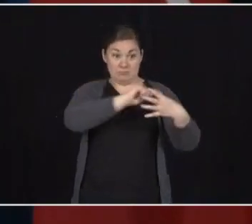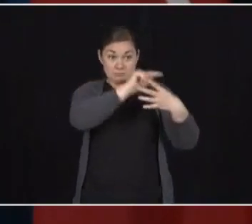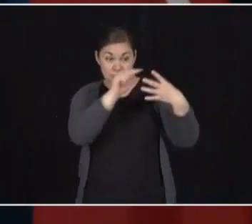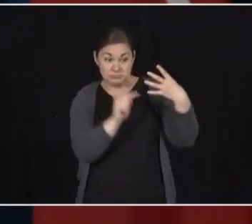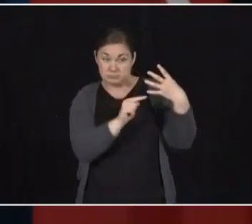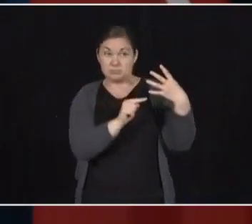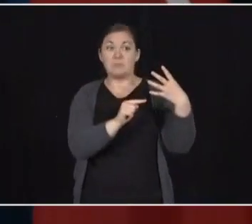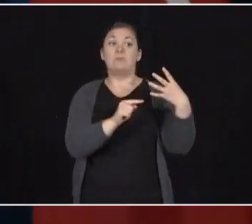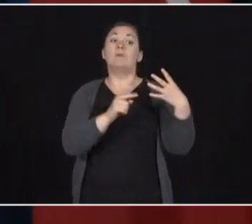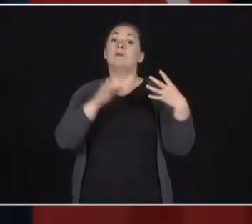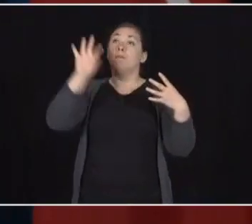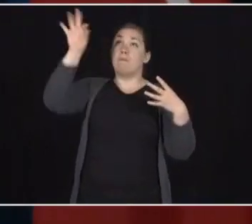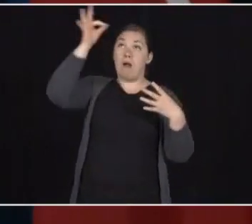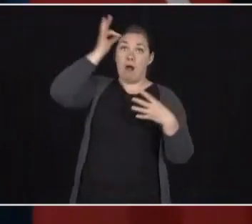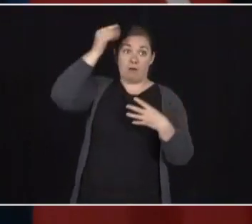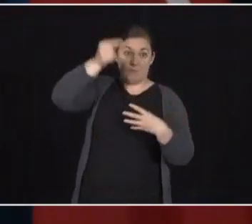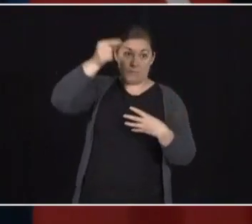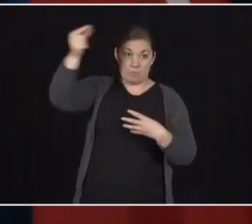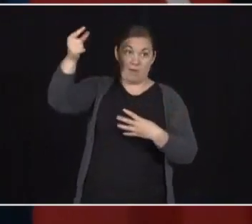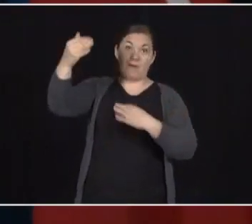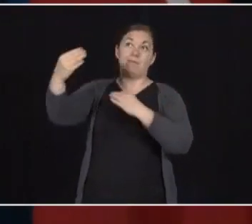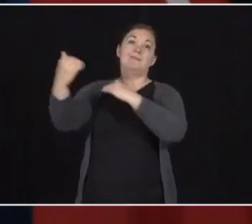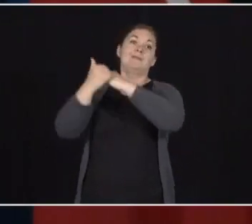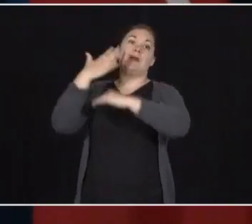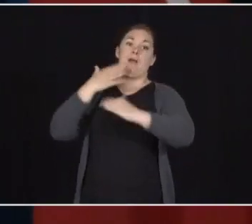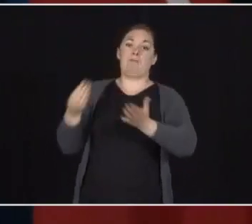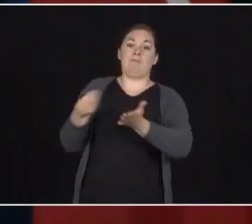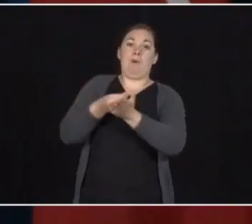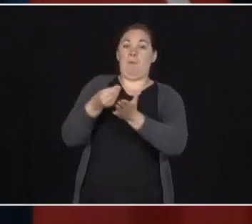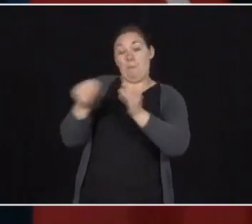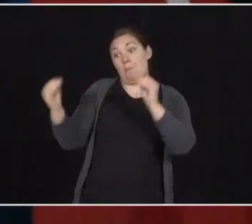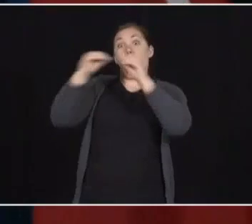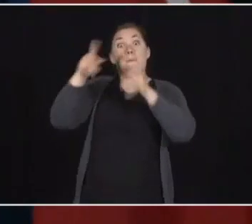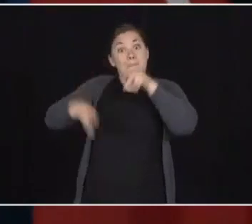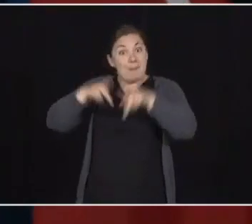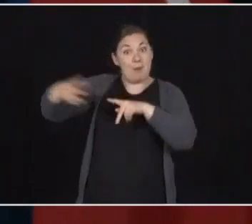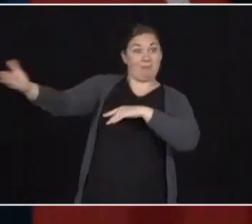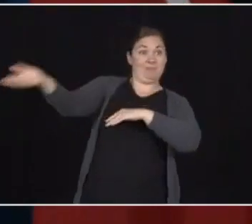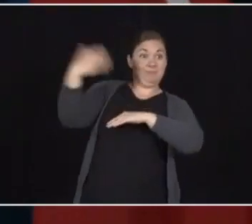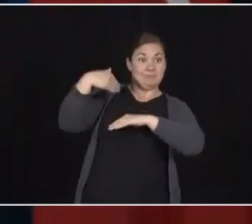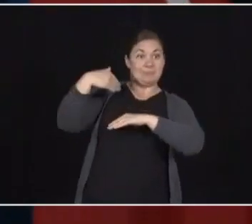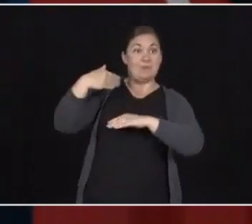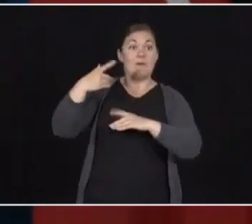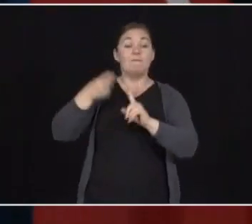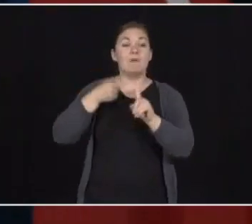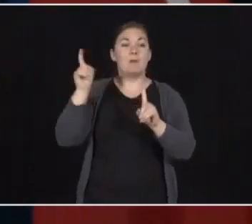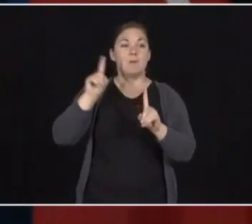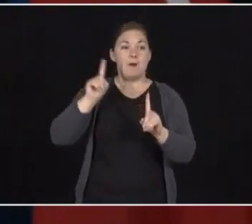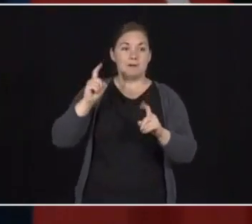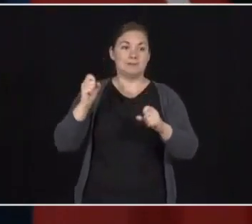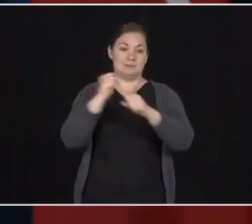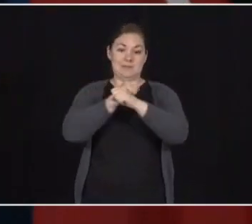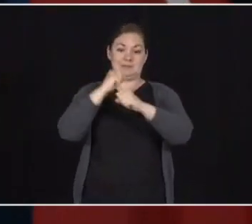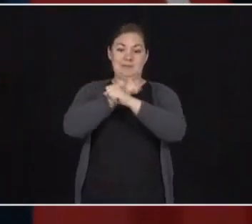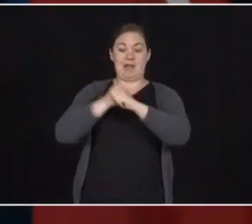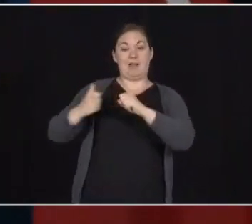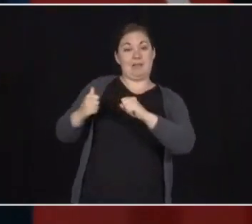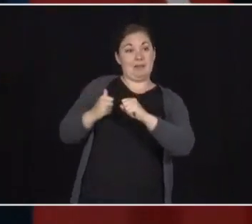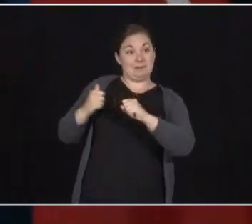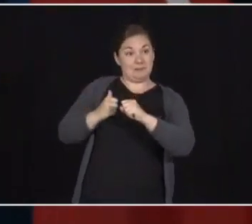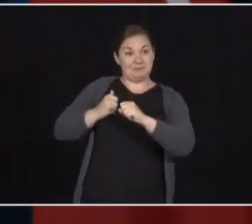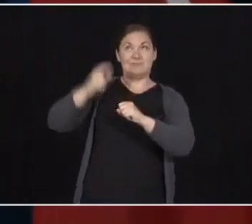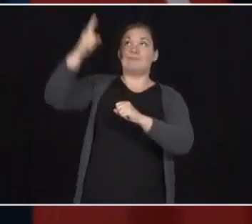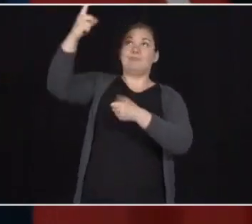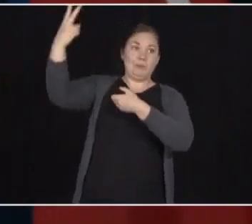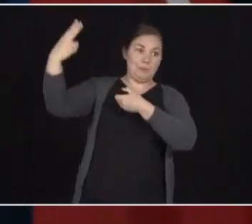prepared to help us with more people from Stats Canada. So we're going to continue to do that because we really need to measure at every step along the